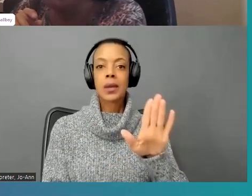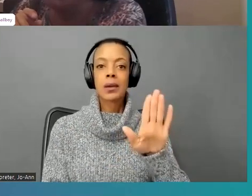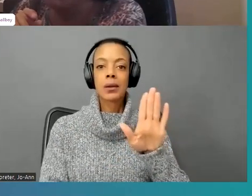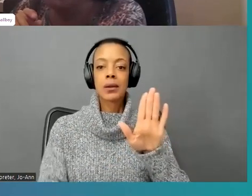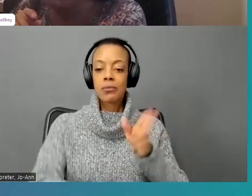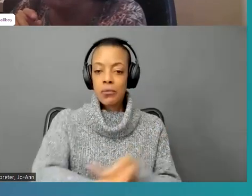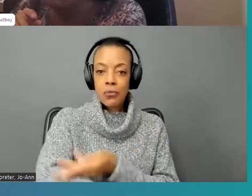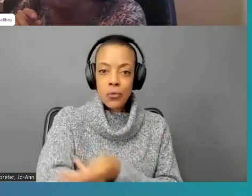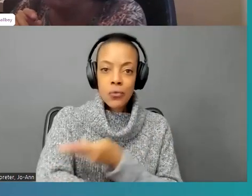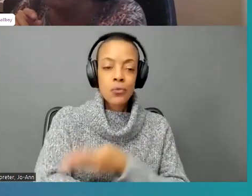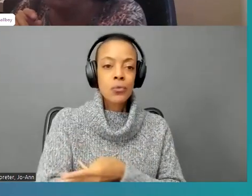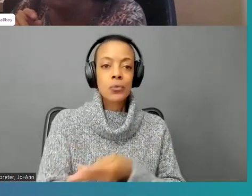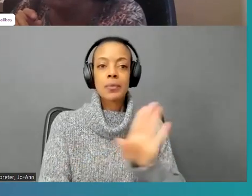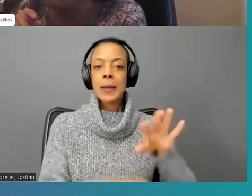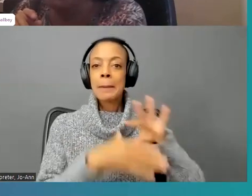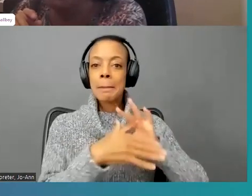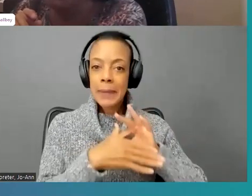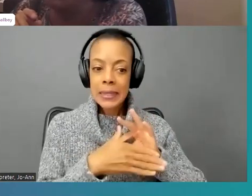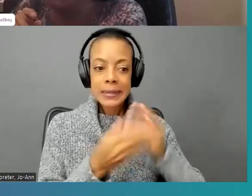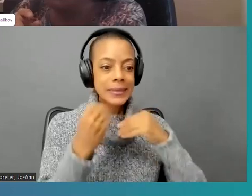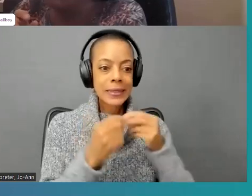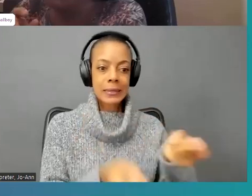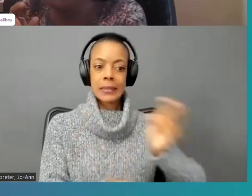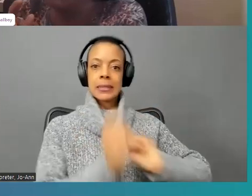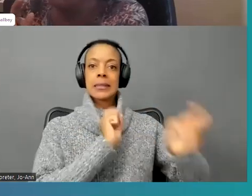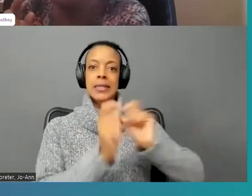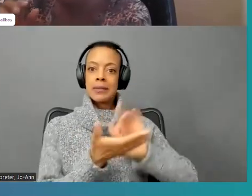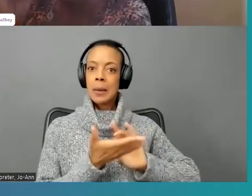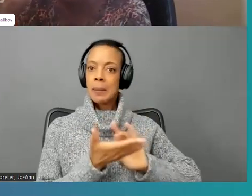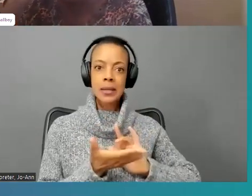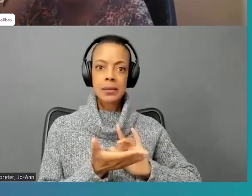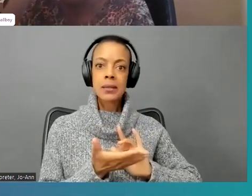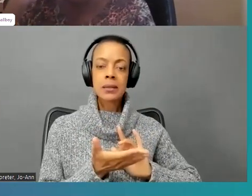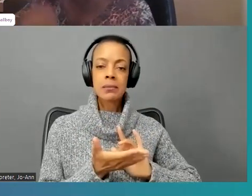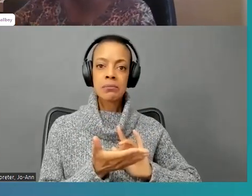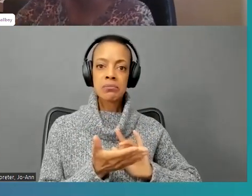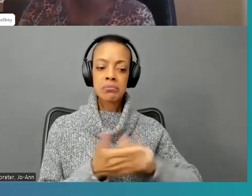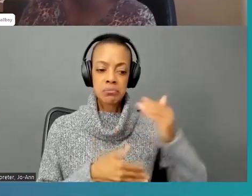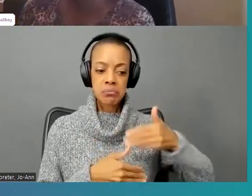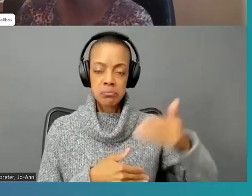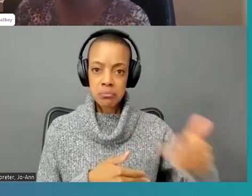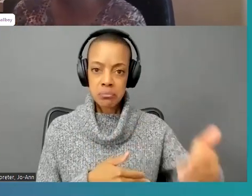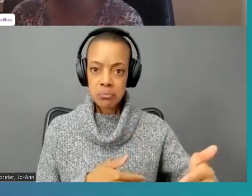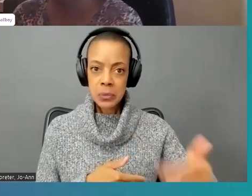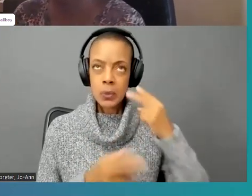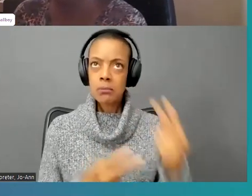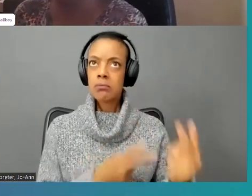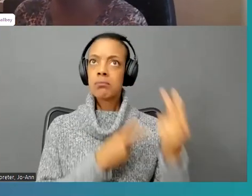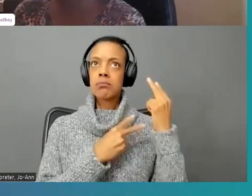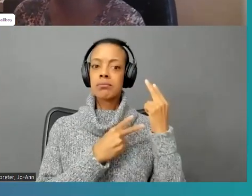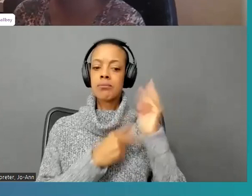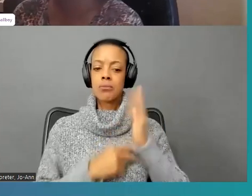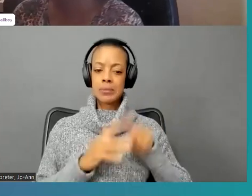You know, they bring us medicine always, you know, and they remind us of our beginnings of this walk on Turtle